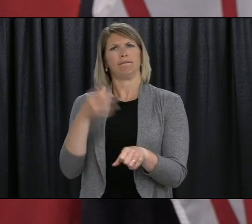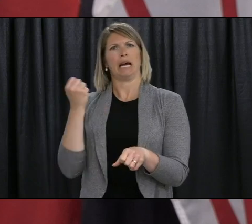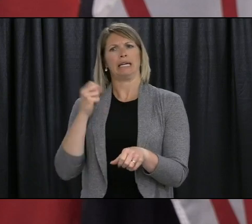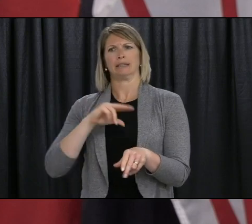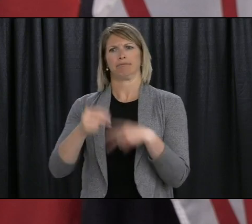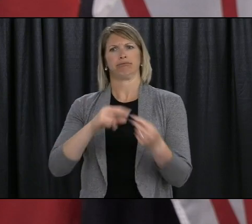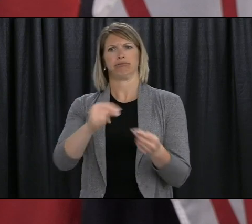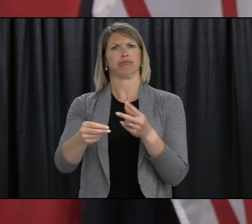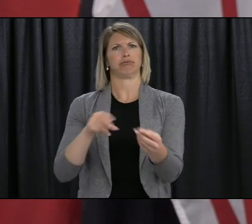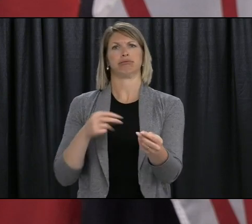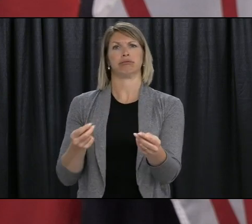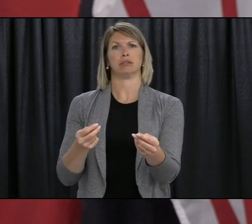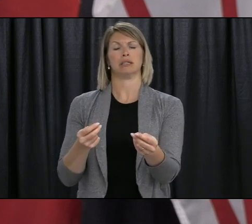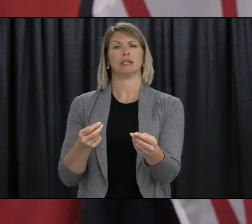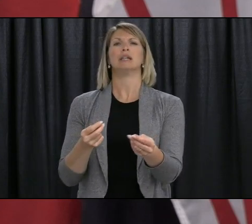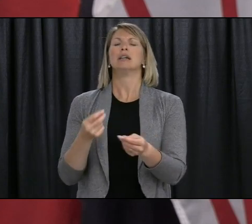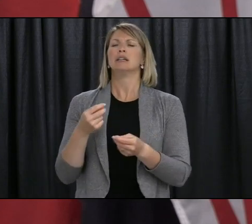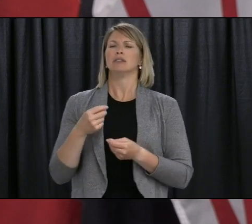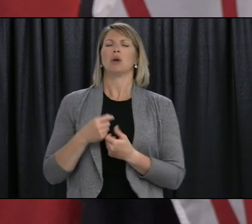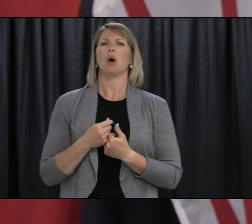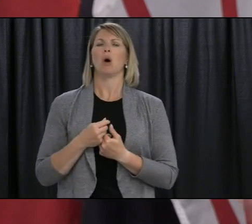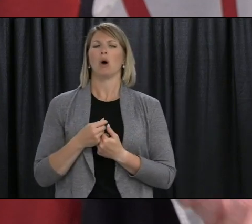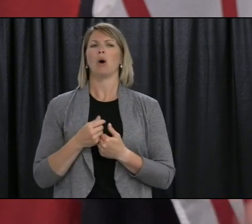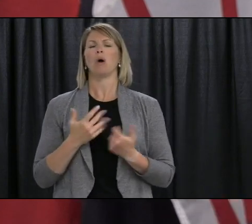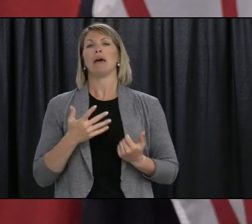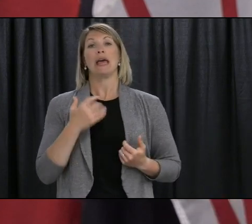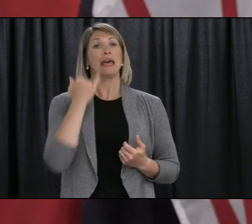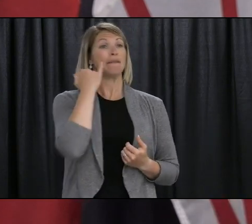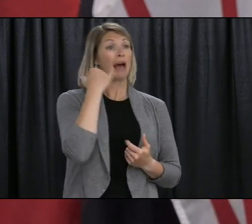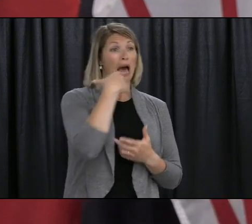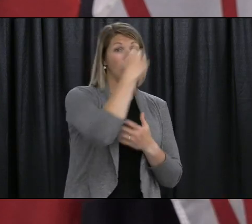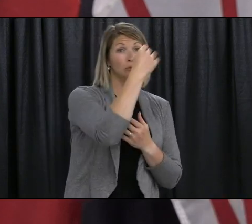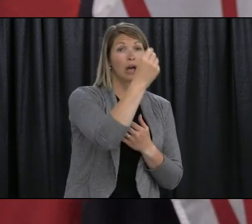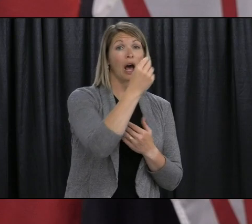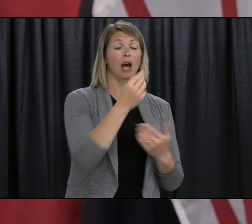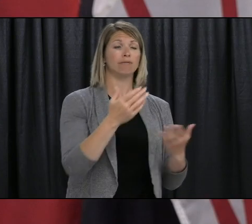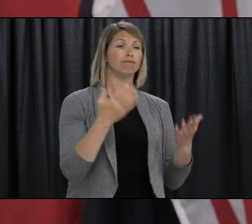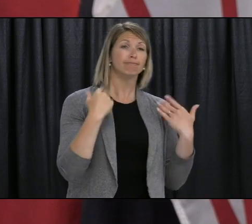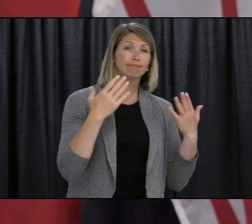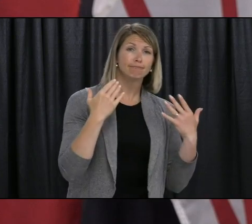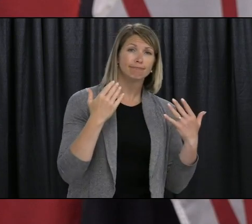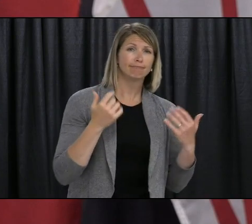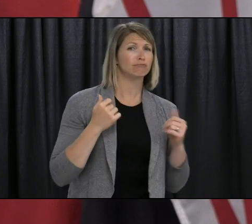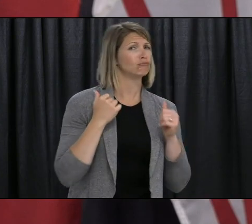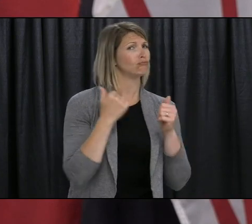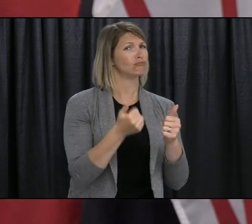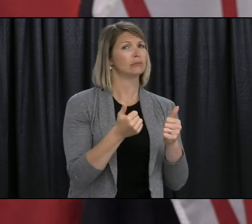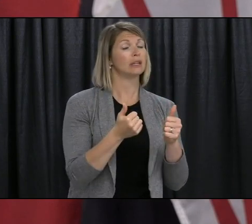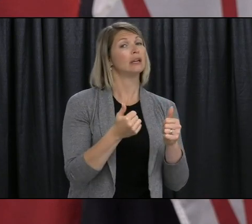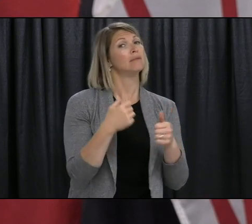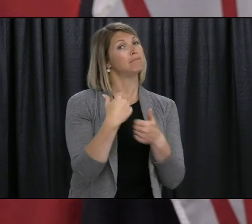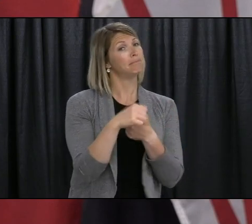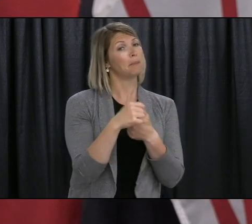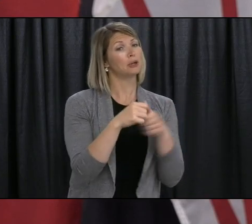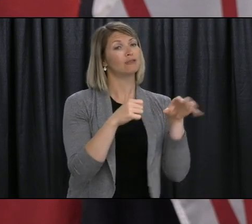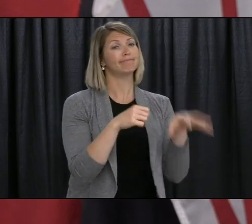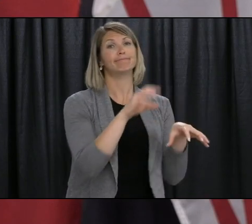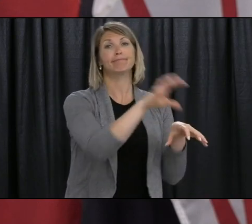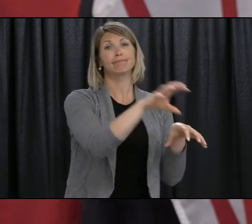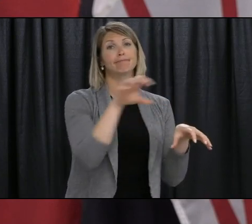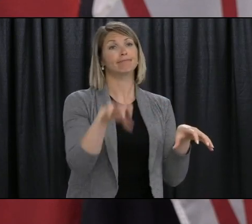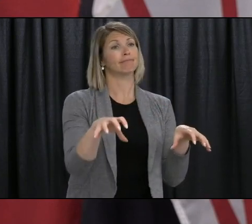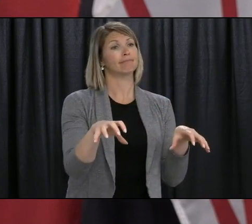sense. You know, as Dr. Fitzgerald said, if you're outside and you can actually practice, safe distancing,